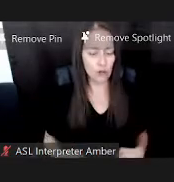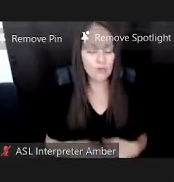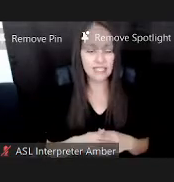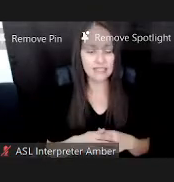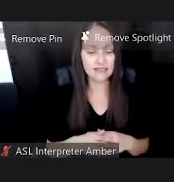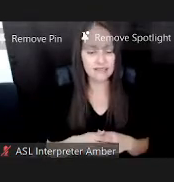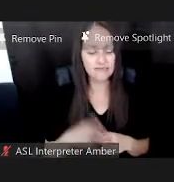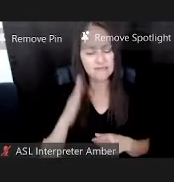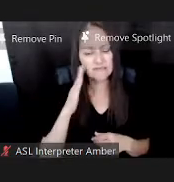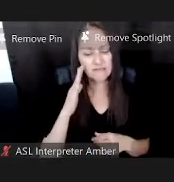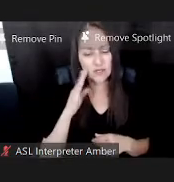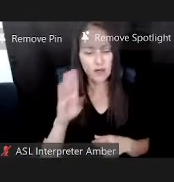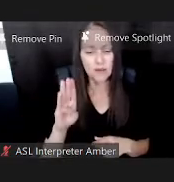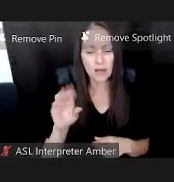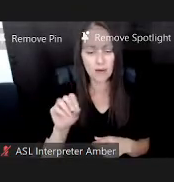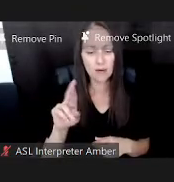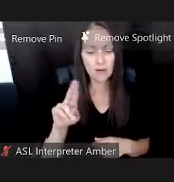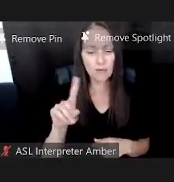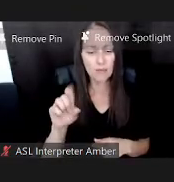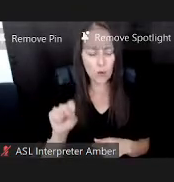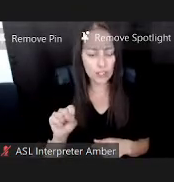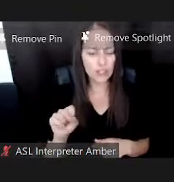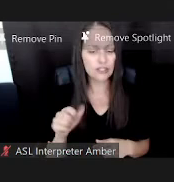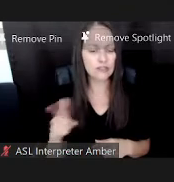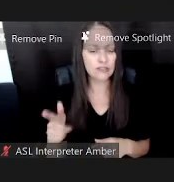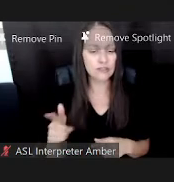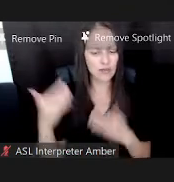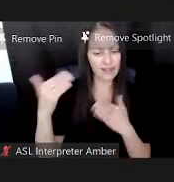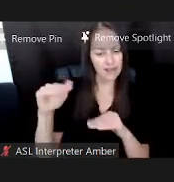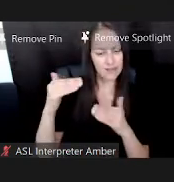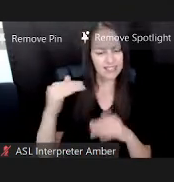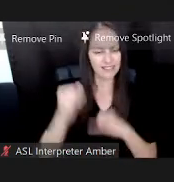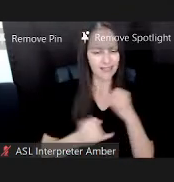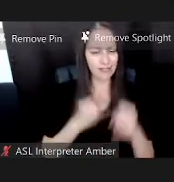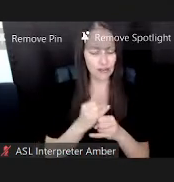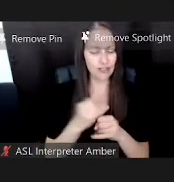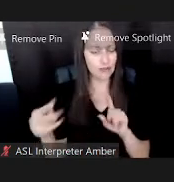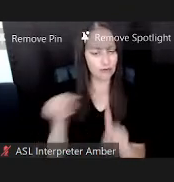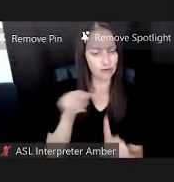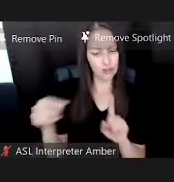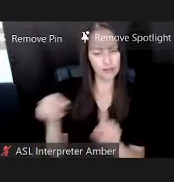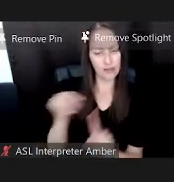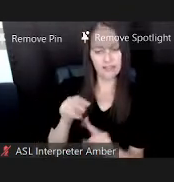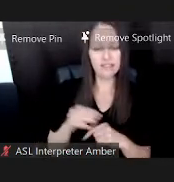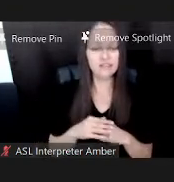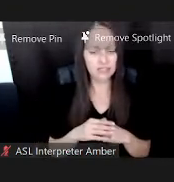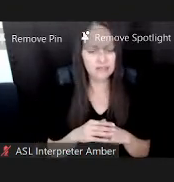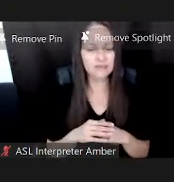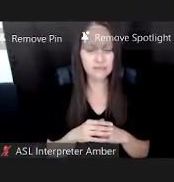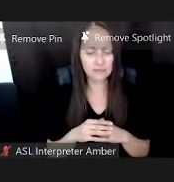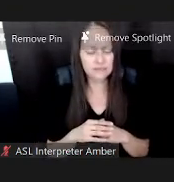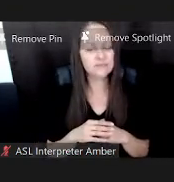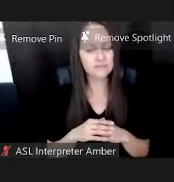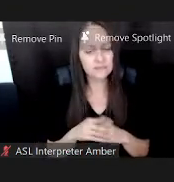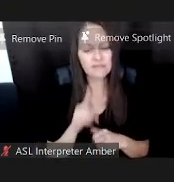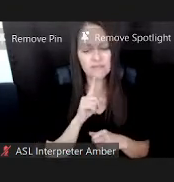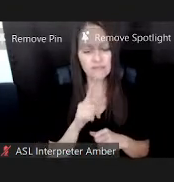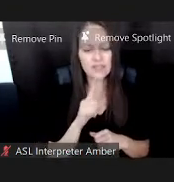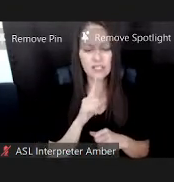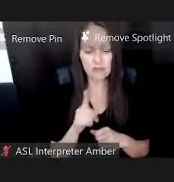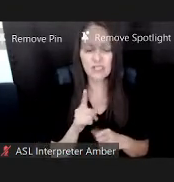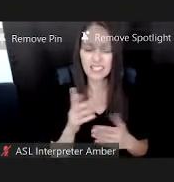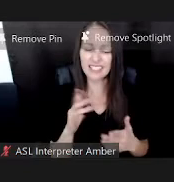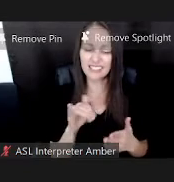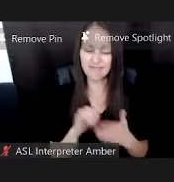borders and the cutting off and the losing this international perspective just feels like yet another tool to like further limit